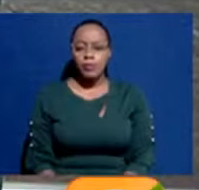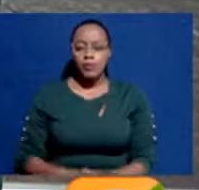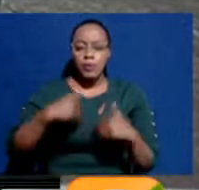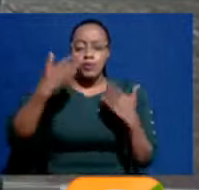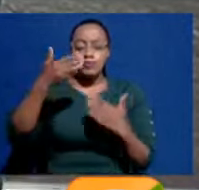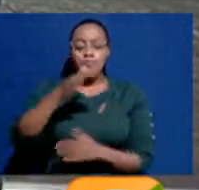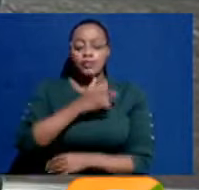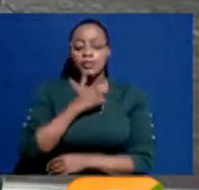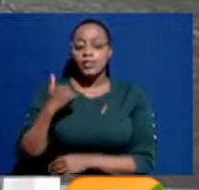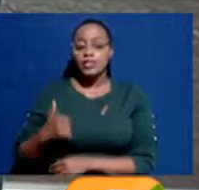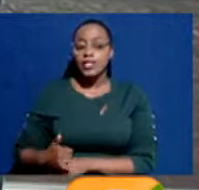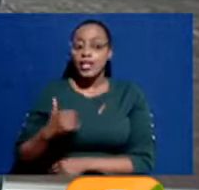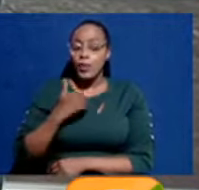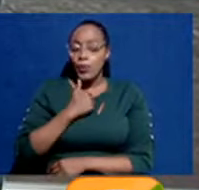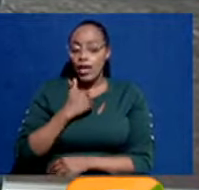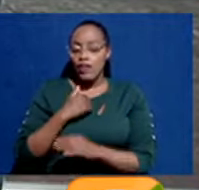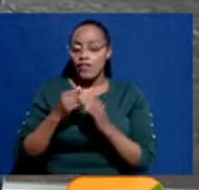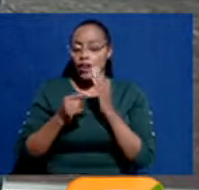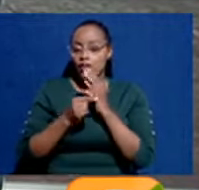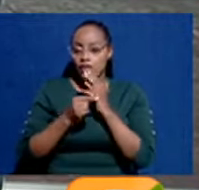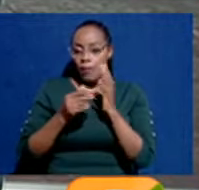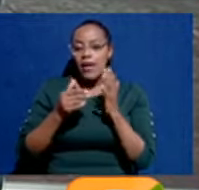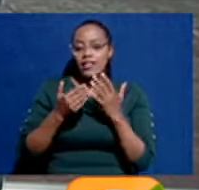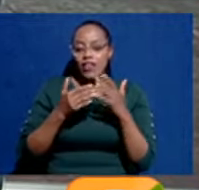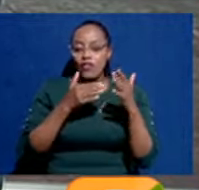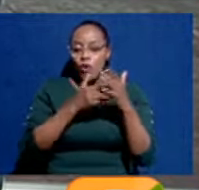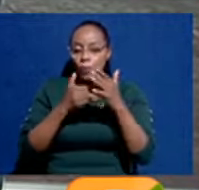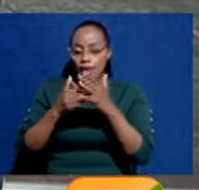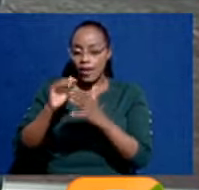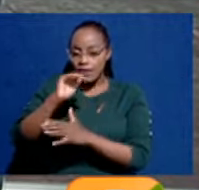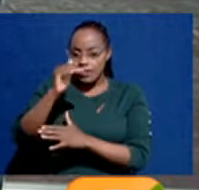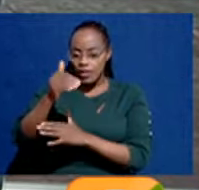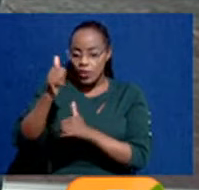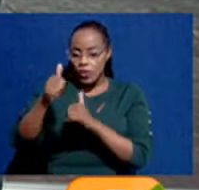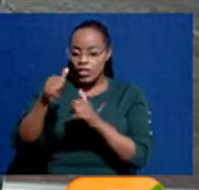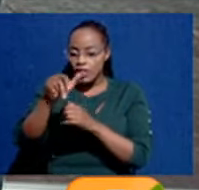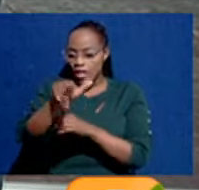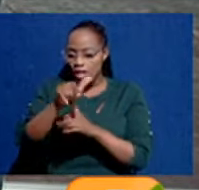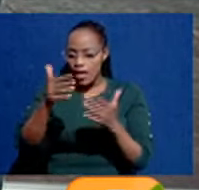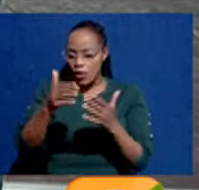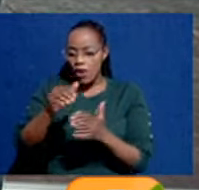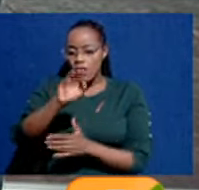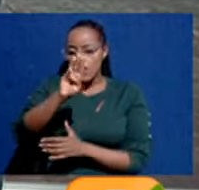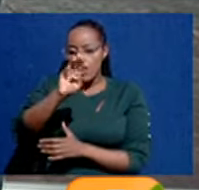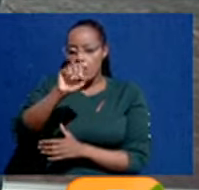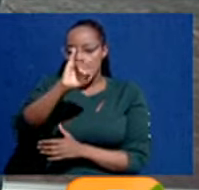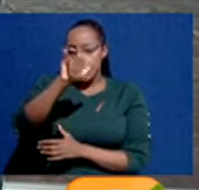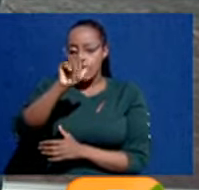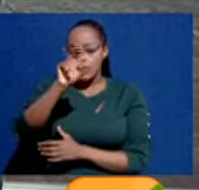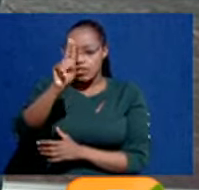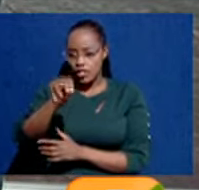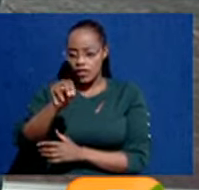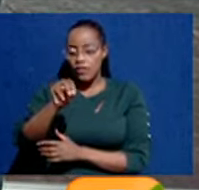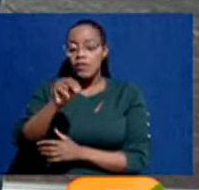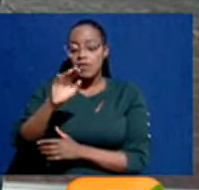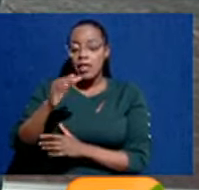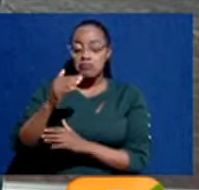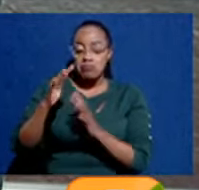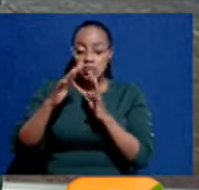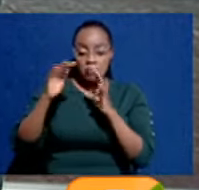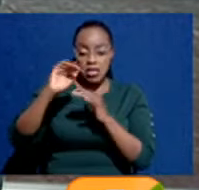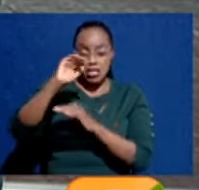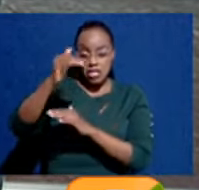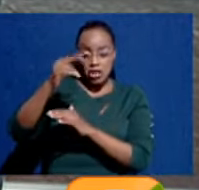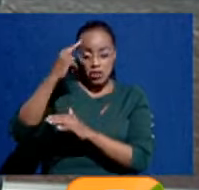Now, in China, there is a famous forbidden city. It is located in the heart of Beijing, the country's capital. The